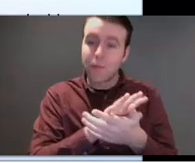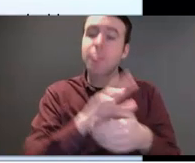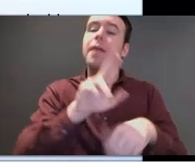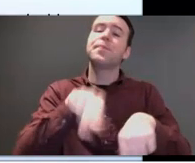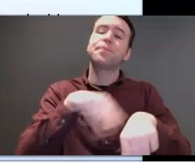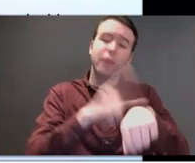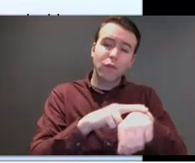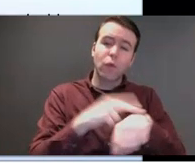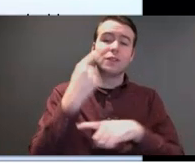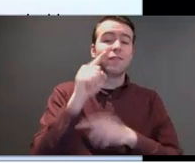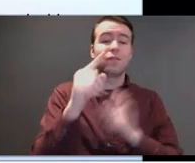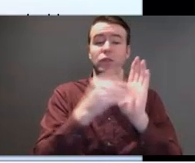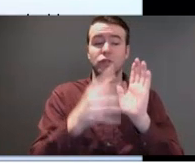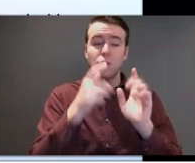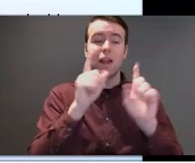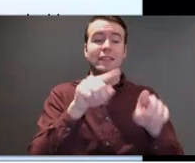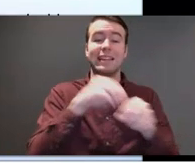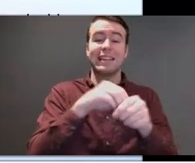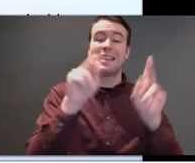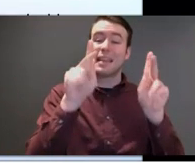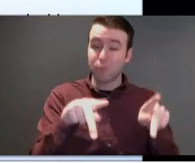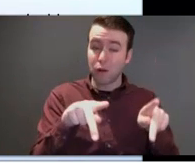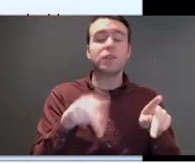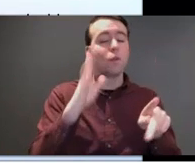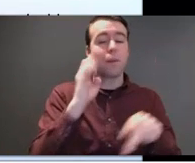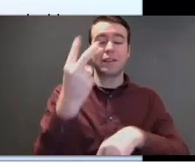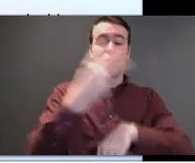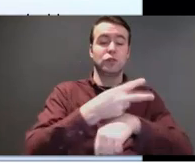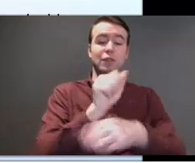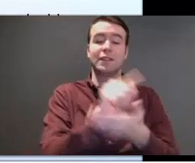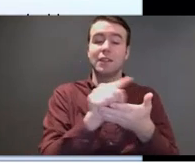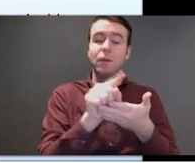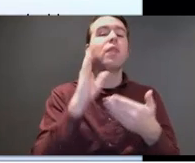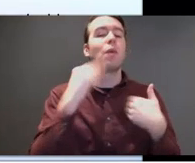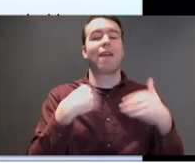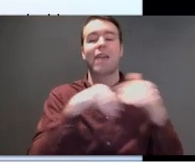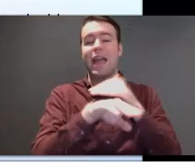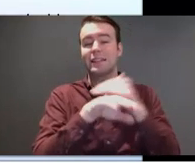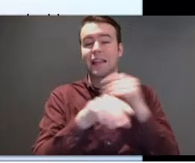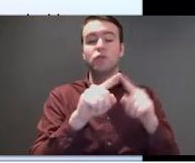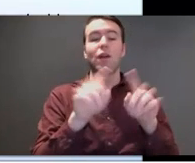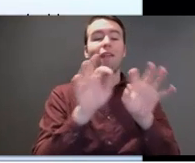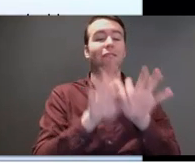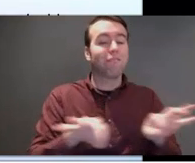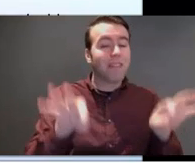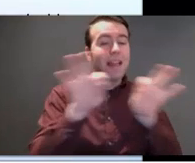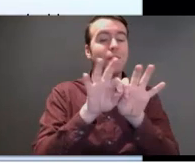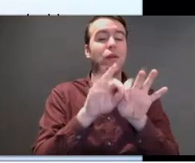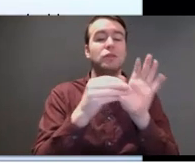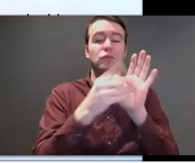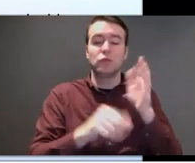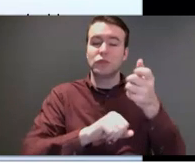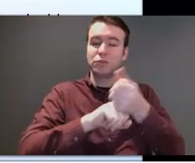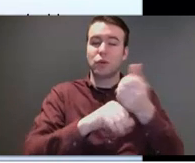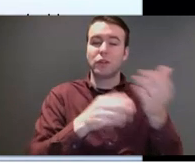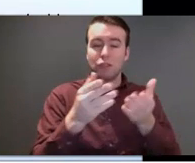course, for students attending in person, it'll be 2 days a week. They will have access to valuable student support